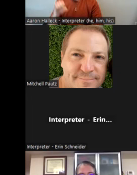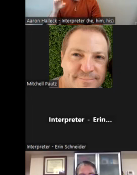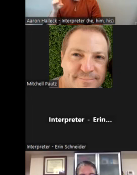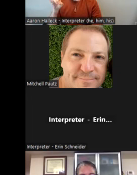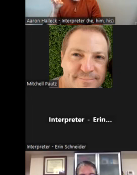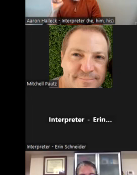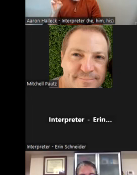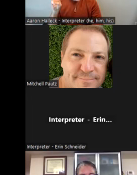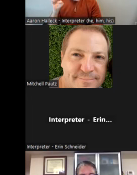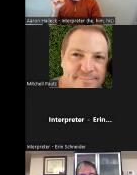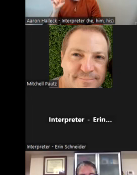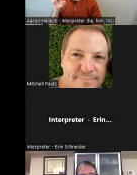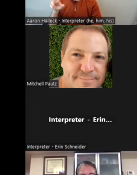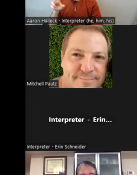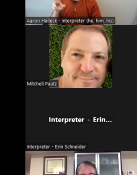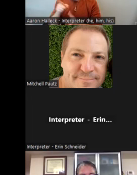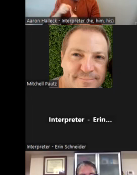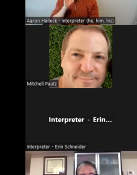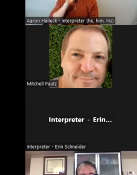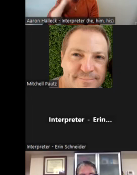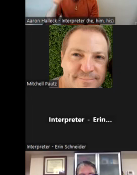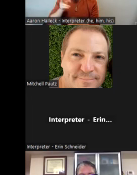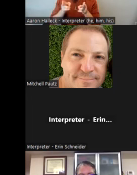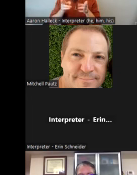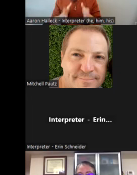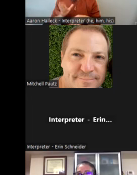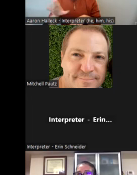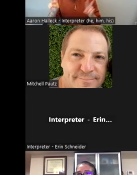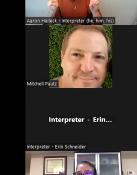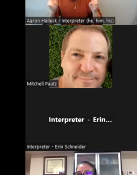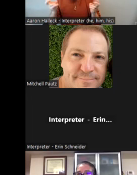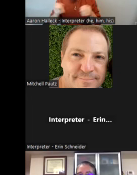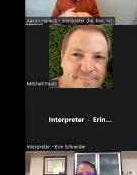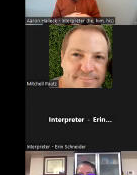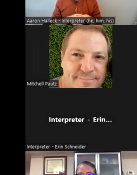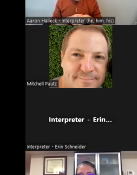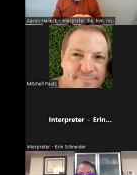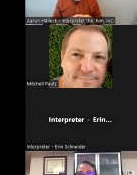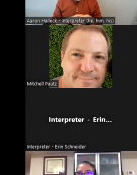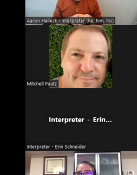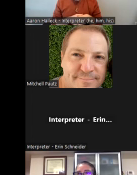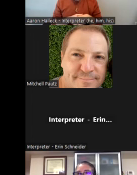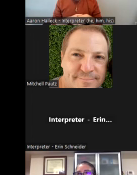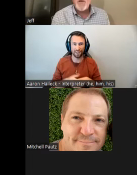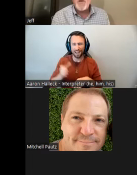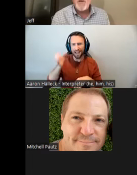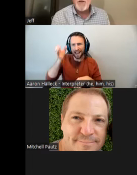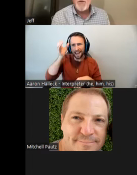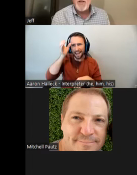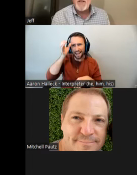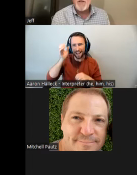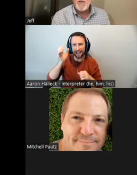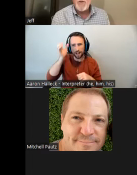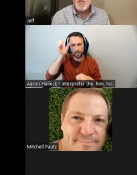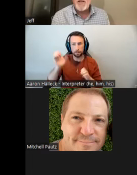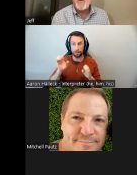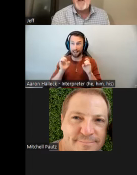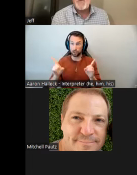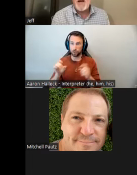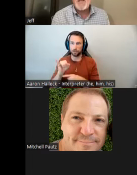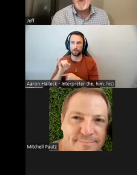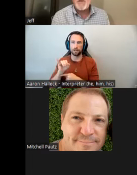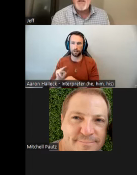a futurist at a company called Future Hunters. This concept of educated incapacity, knowing so much about what you know that you lose